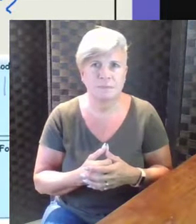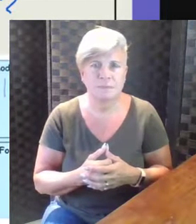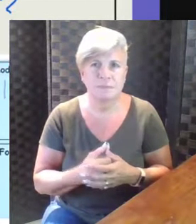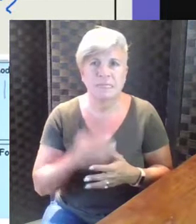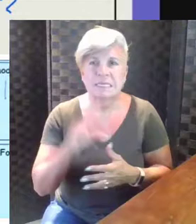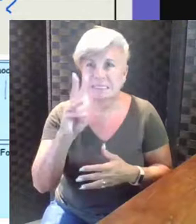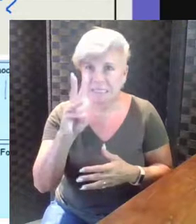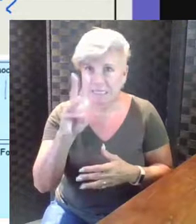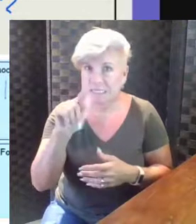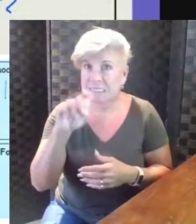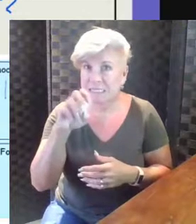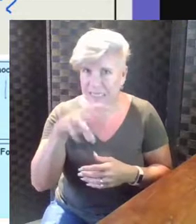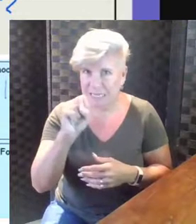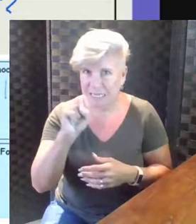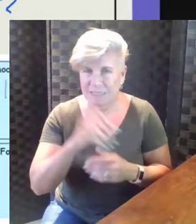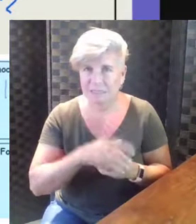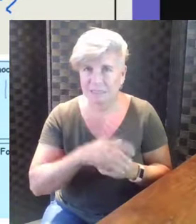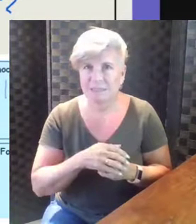Six 10s,